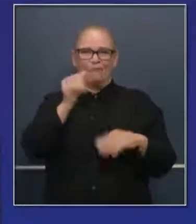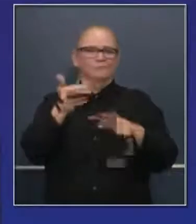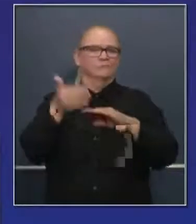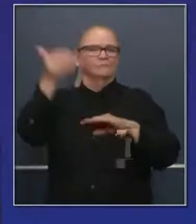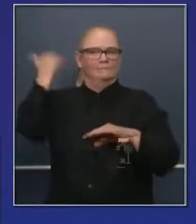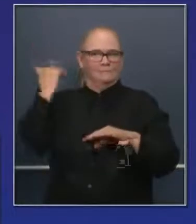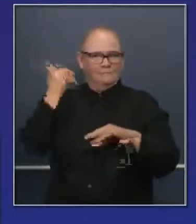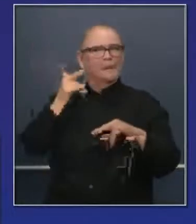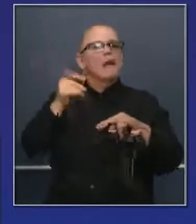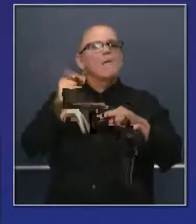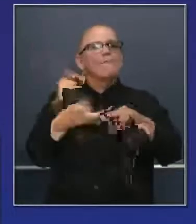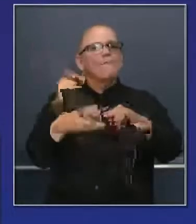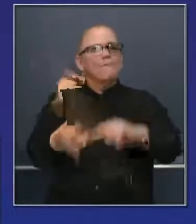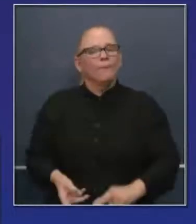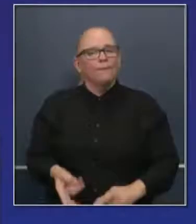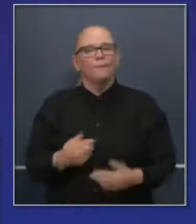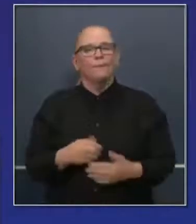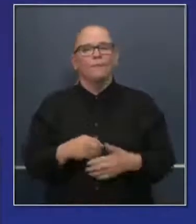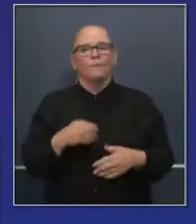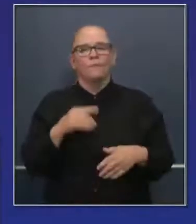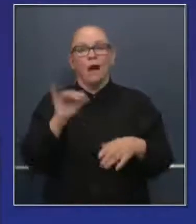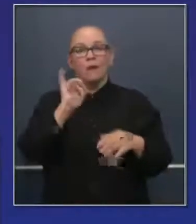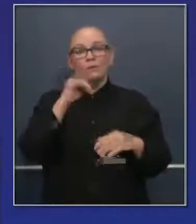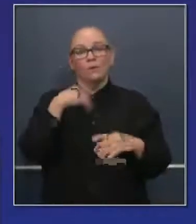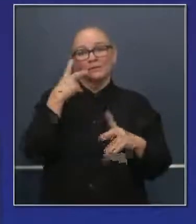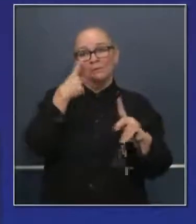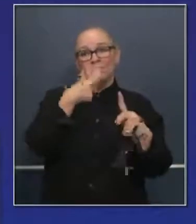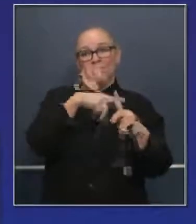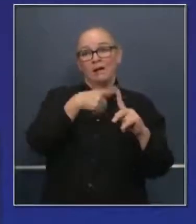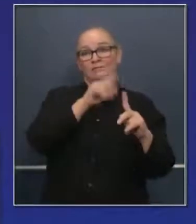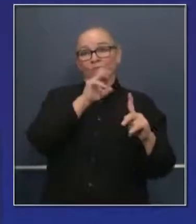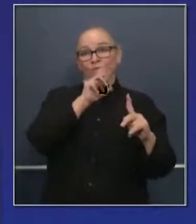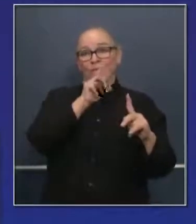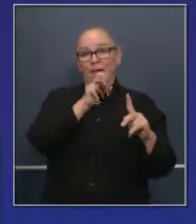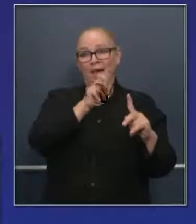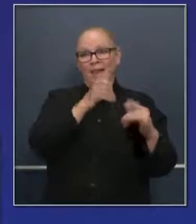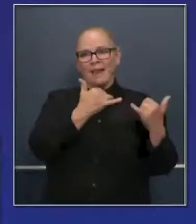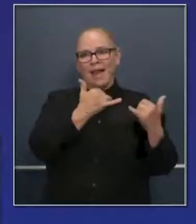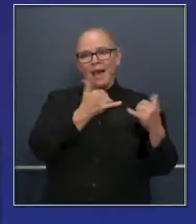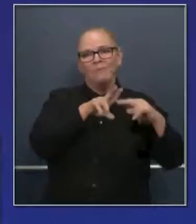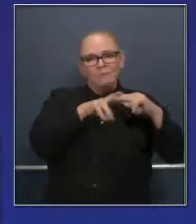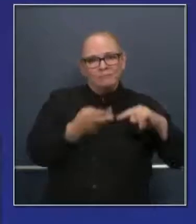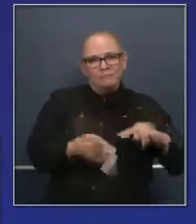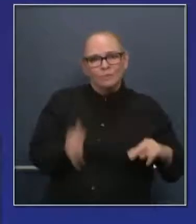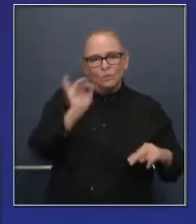also seeing a decline as we've increased our daily average tests. And you can see the